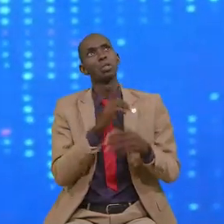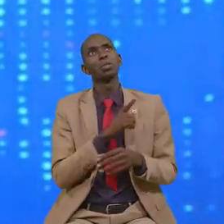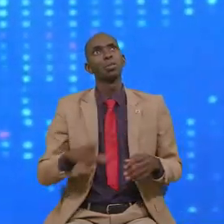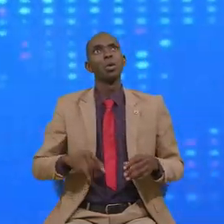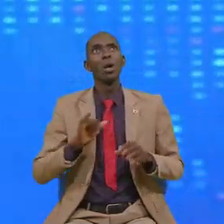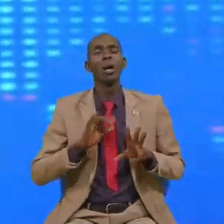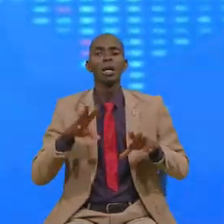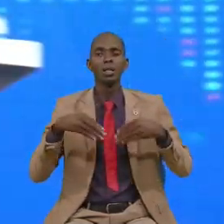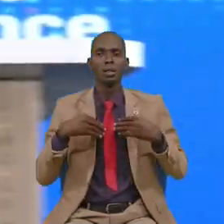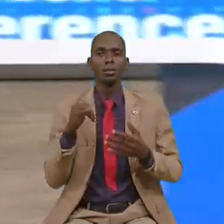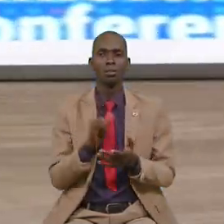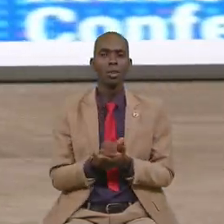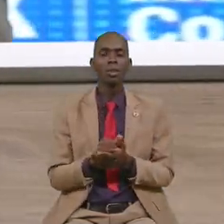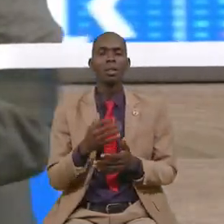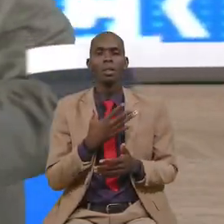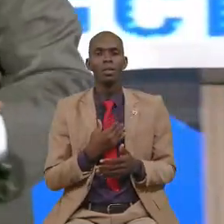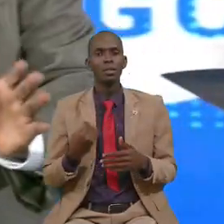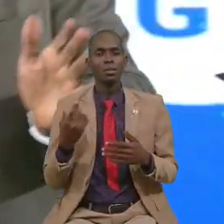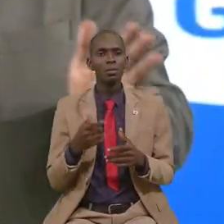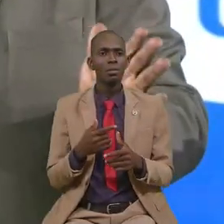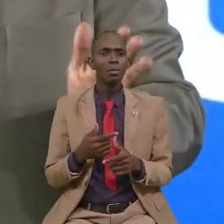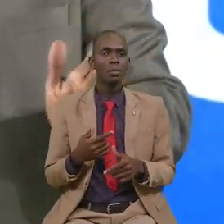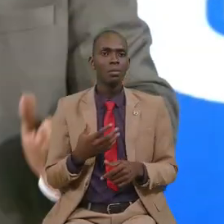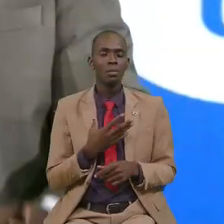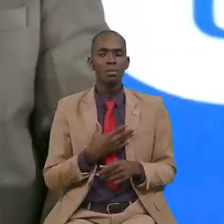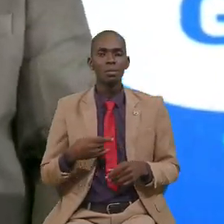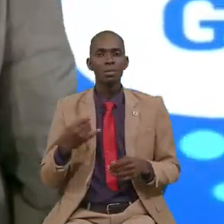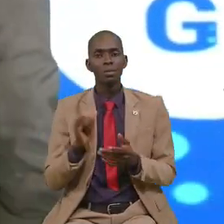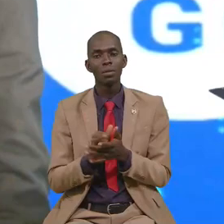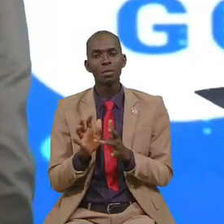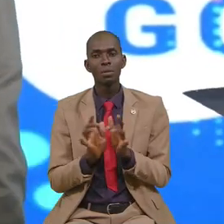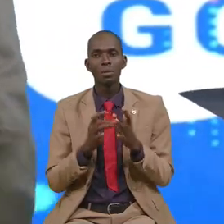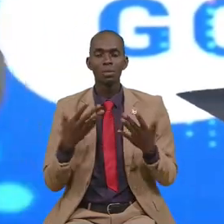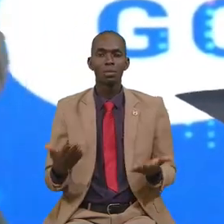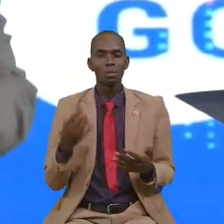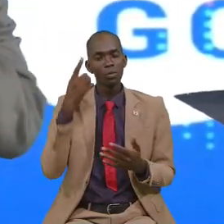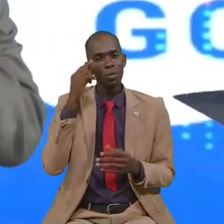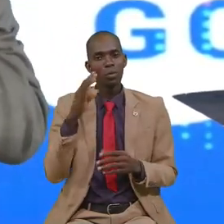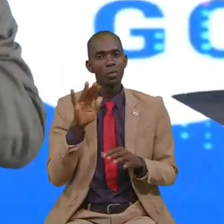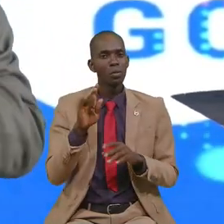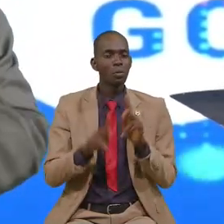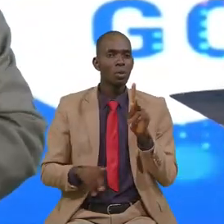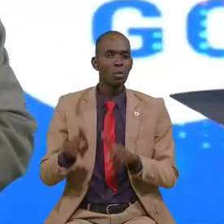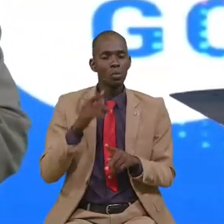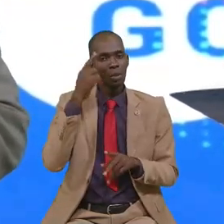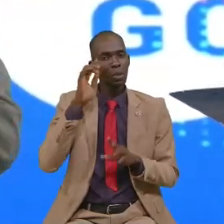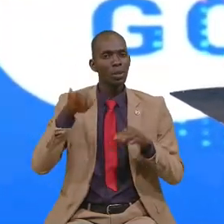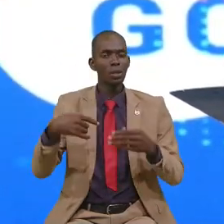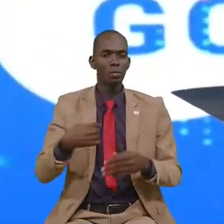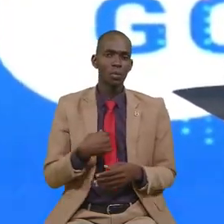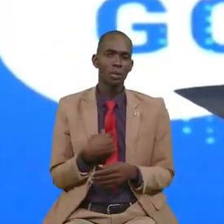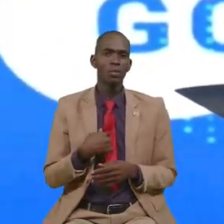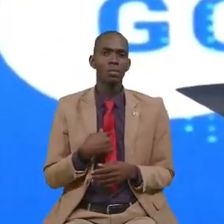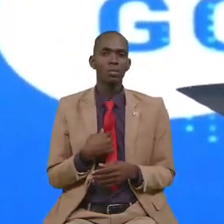that. And then I, you know, started a Bible study of 15 people because he gave me